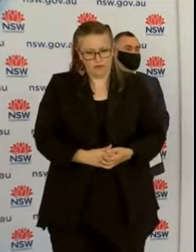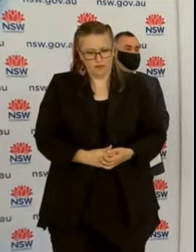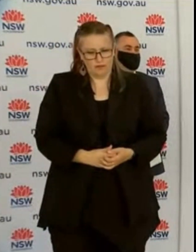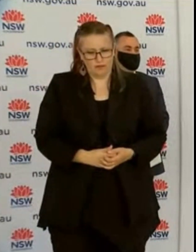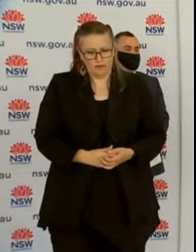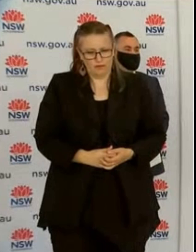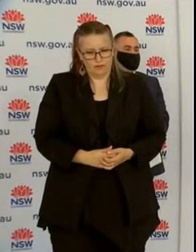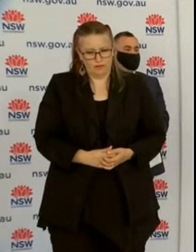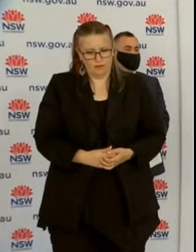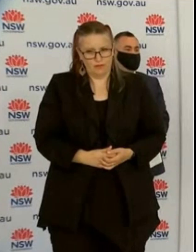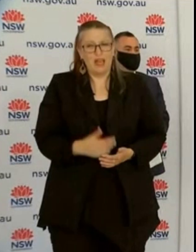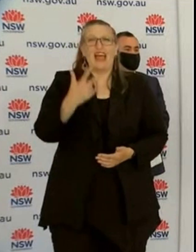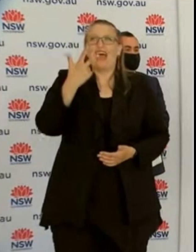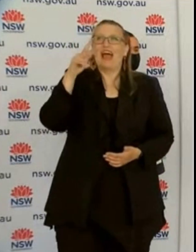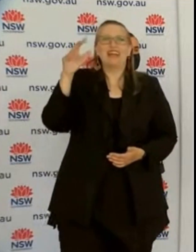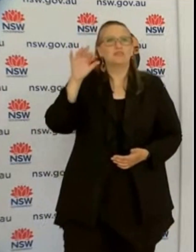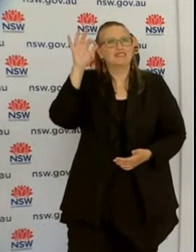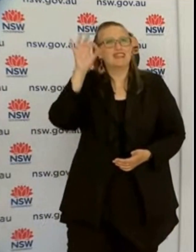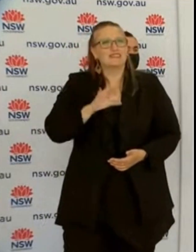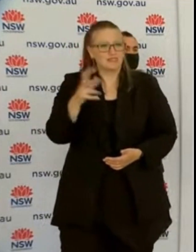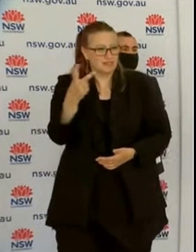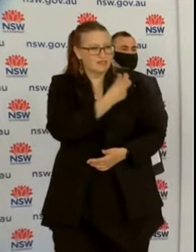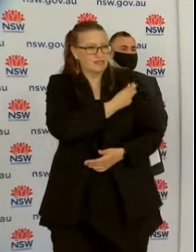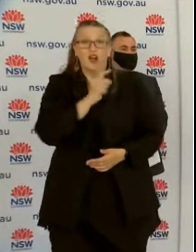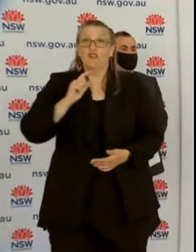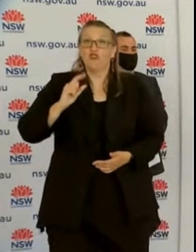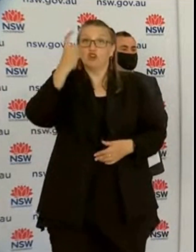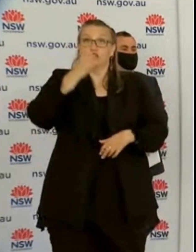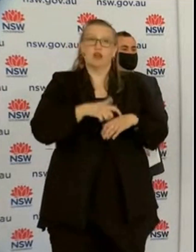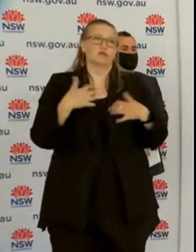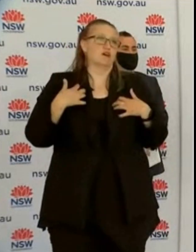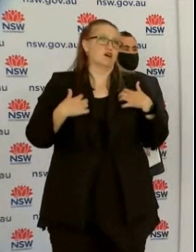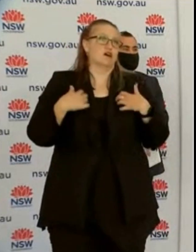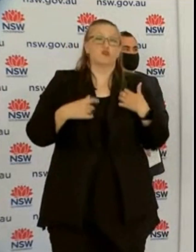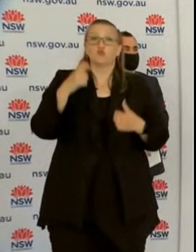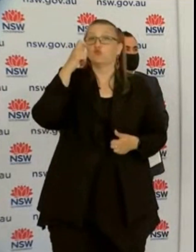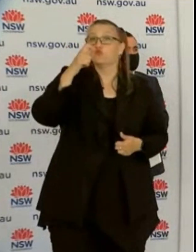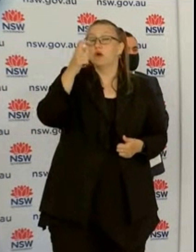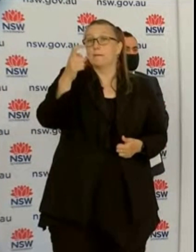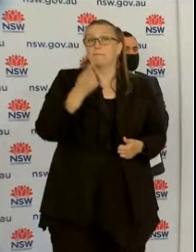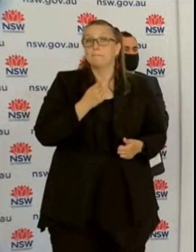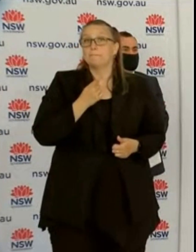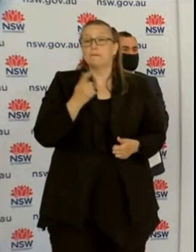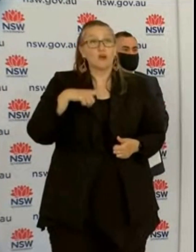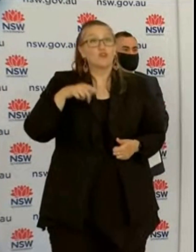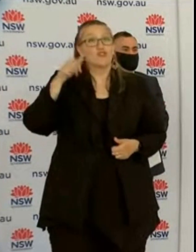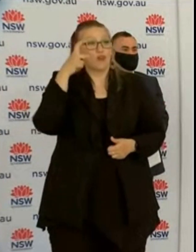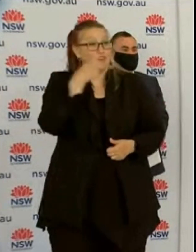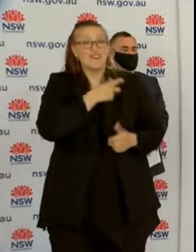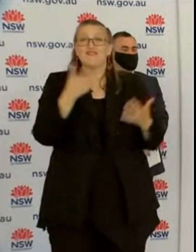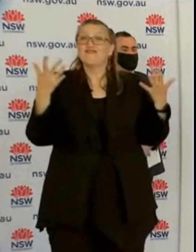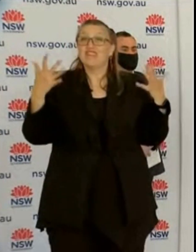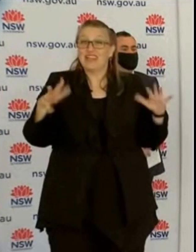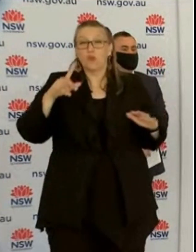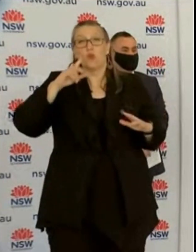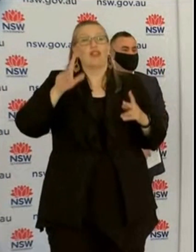know that we're getting to that 80% double dose, because once you've signed up for the first one, you're going to get the second one. But what we're doing now is looking at those pockets where the vaccination rate for